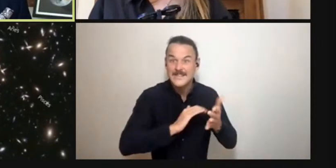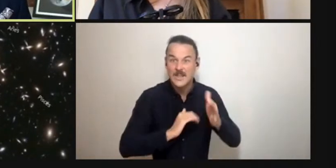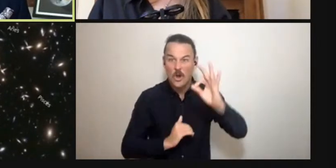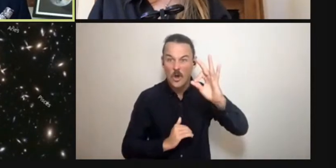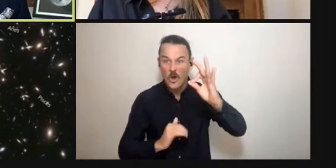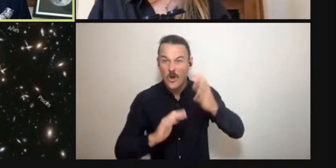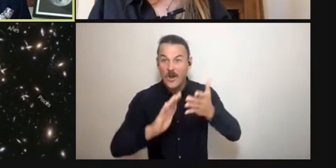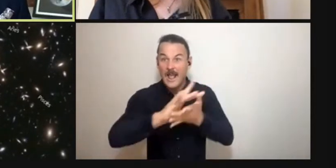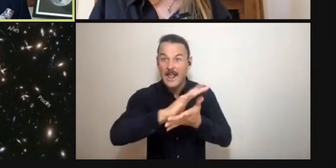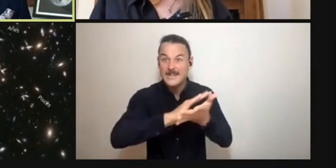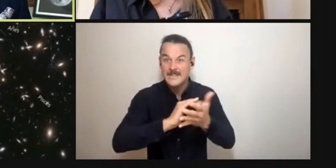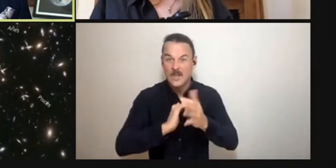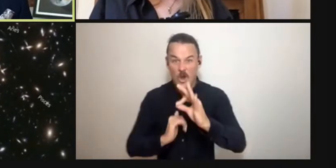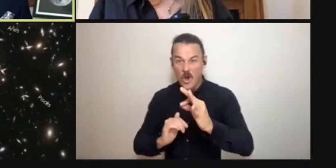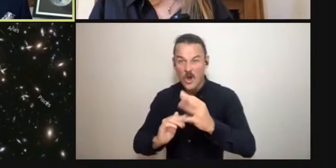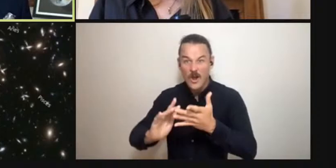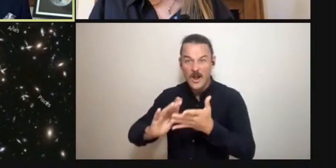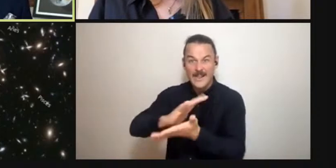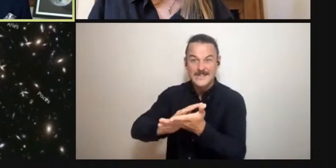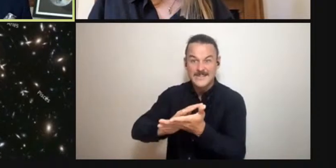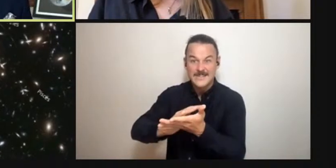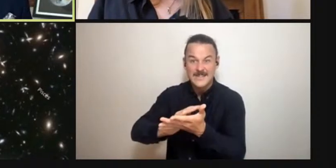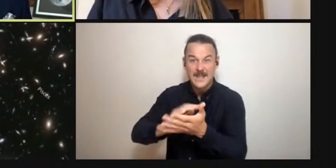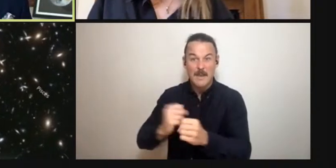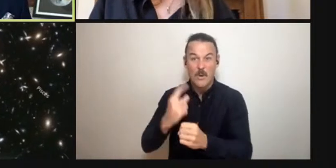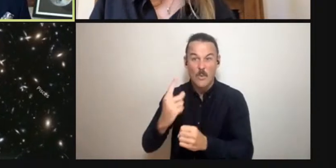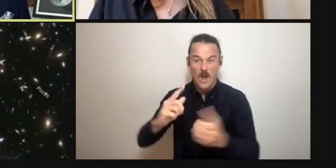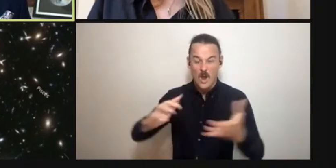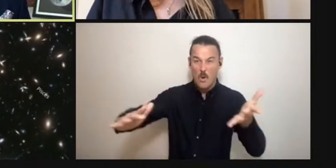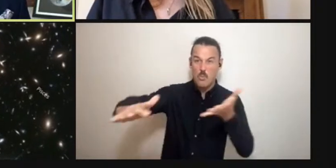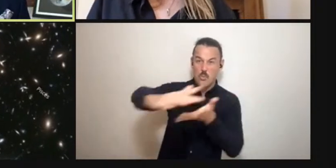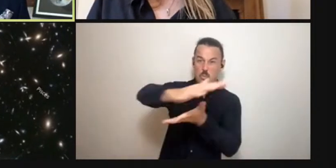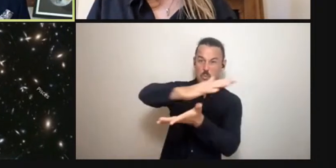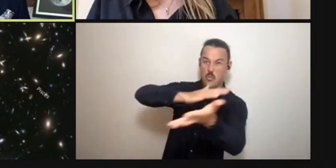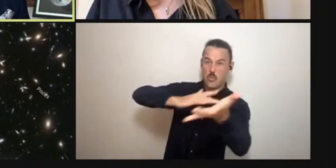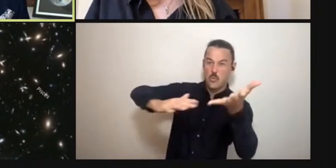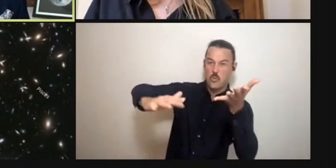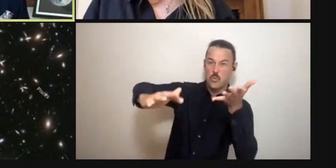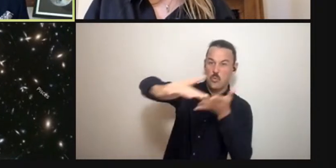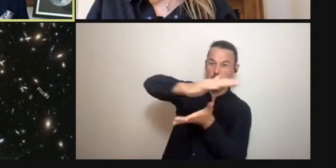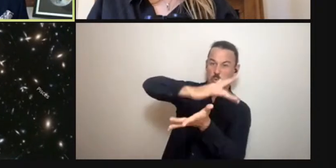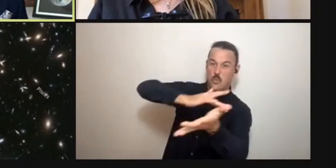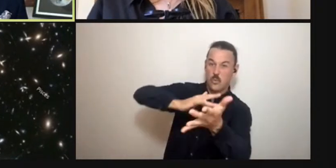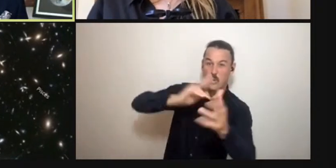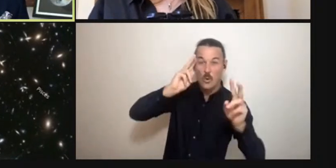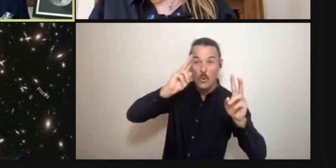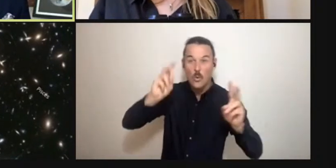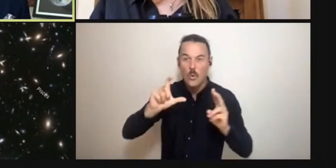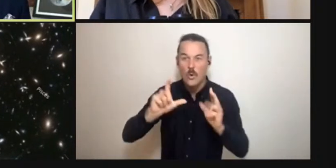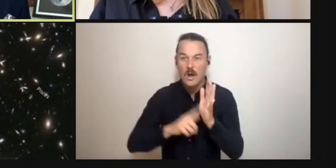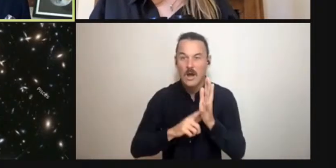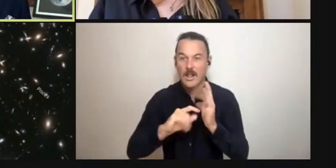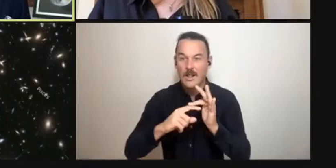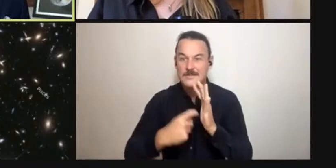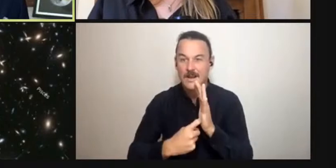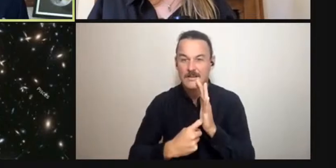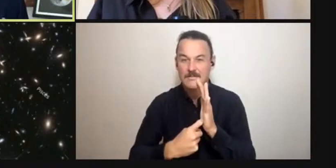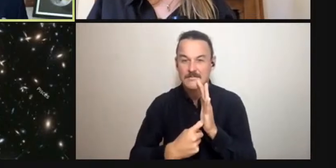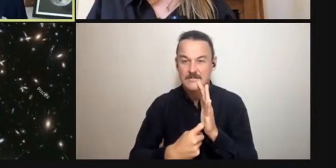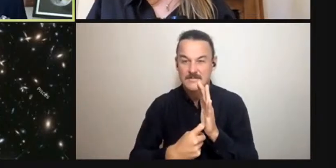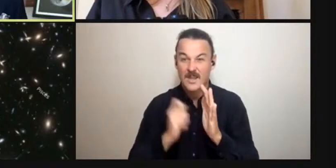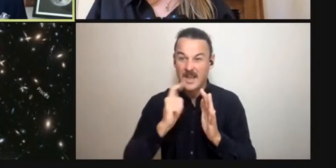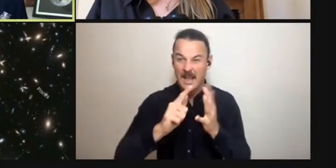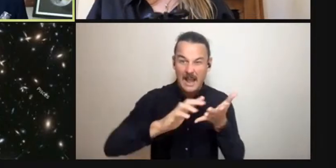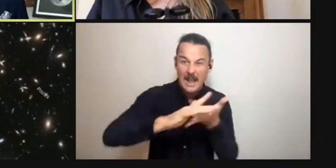forming one ginormous superstructure called a galaxy cluster. Indeed, the galaxies buzz around like angry